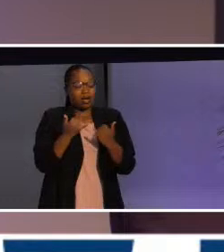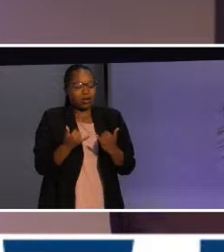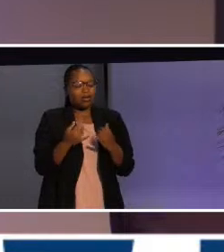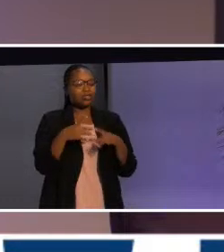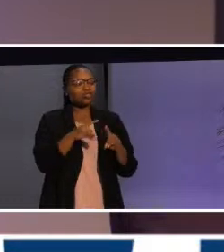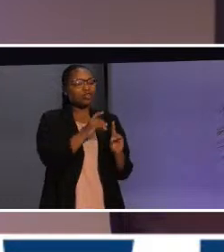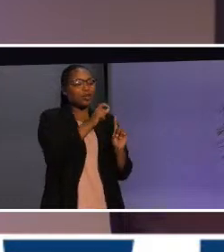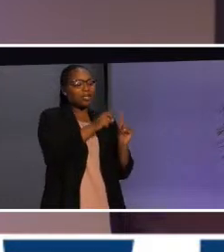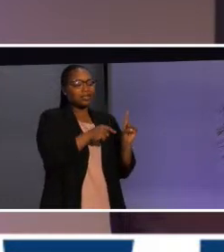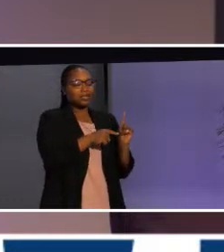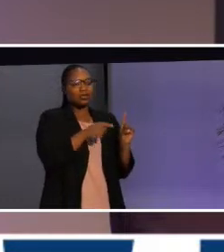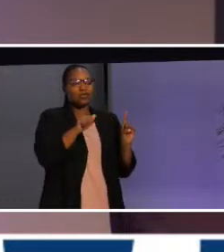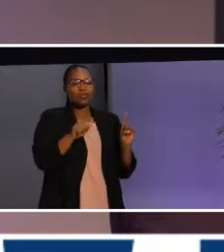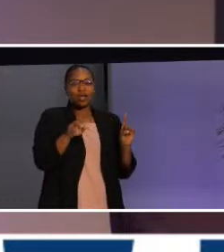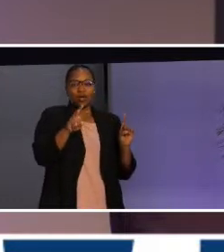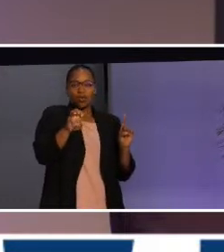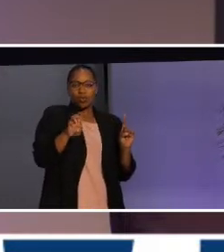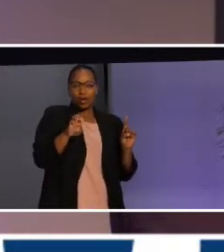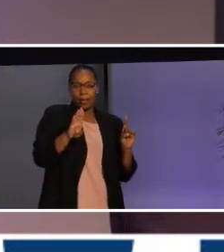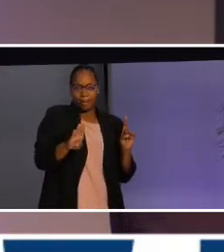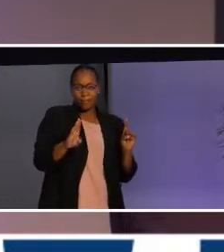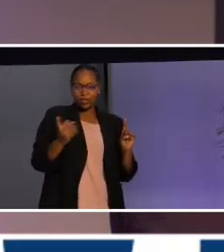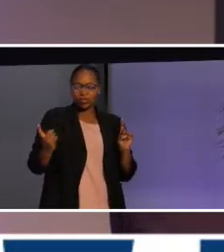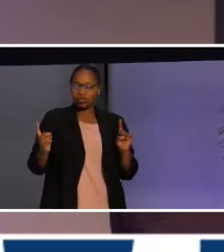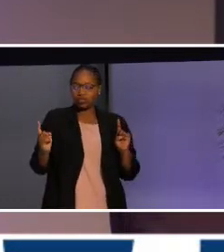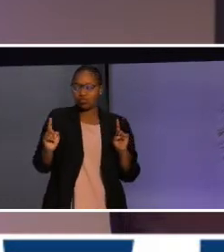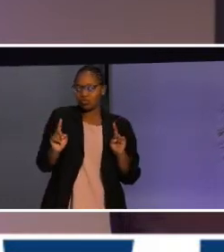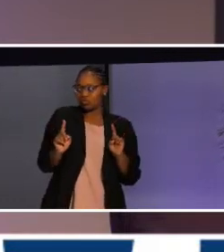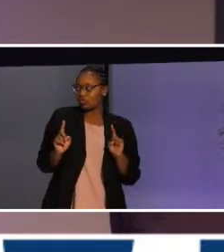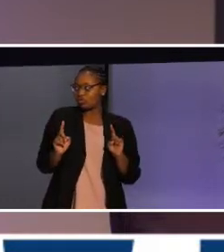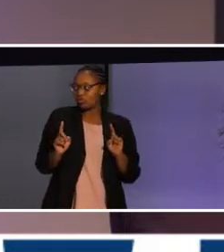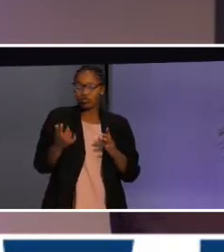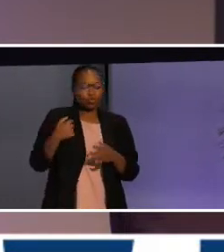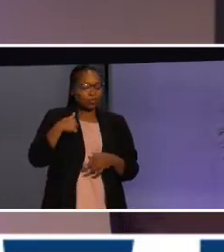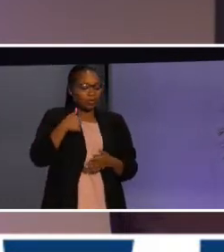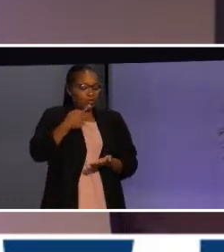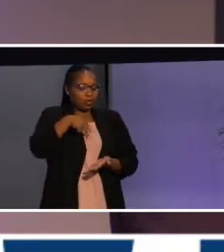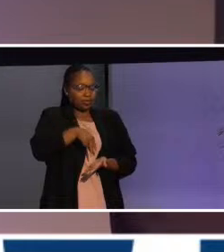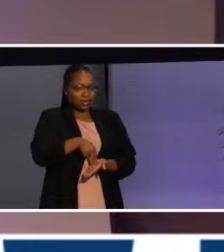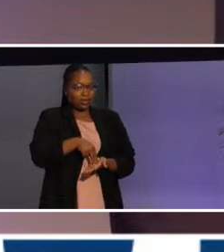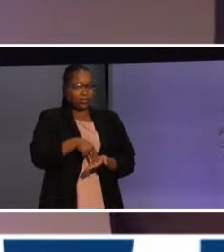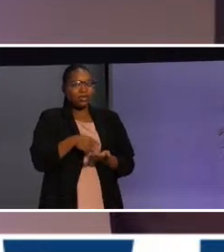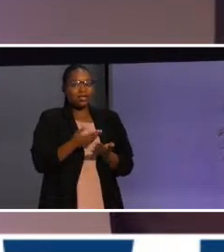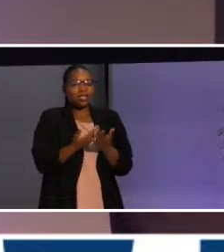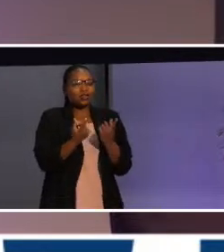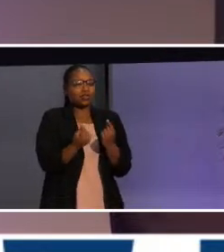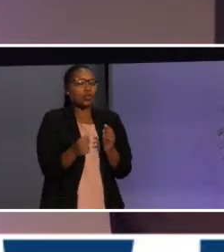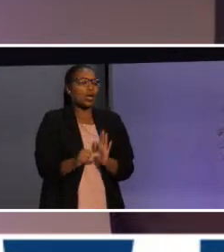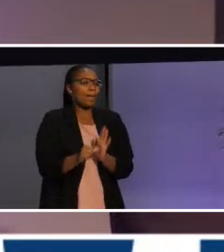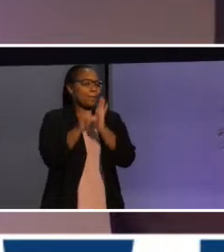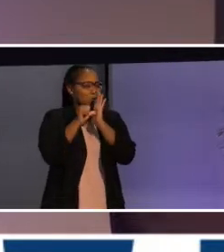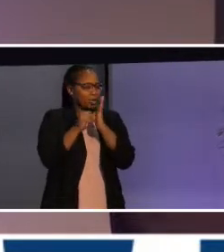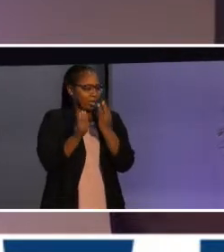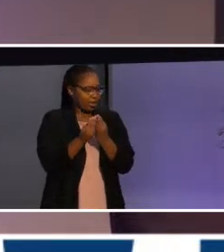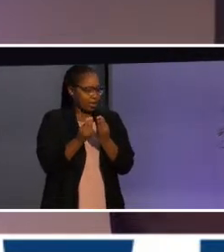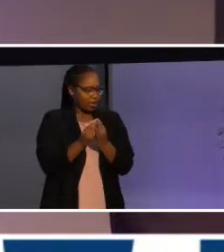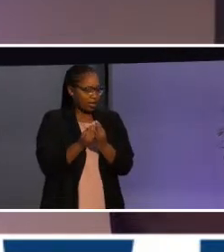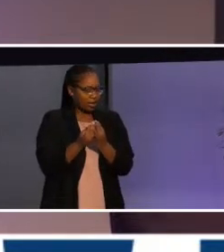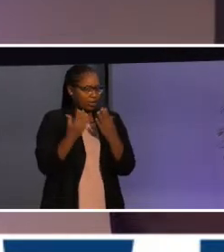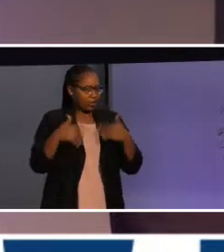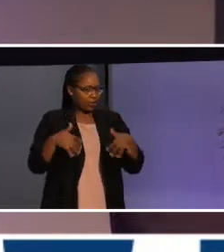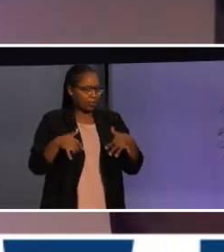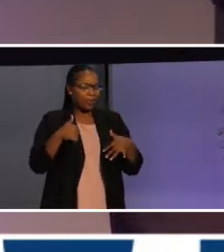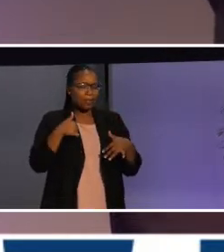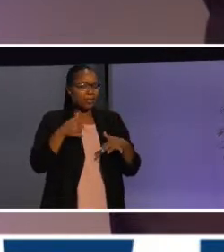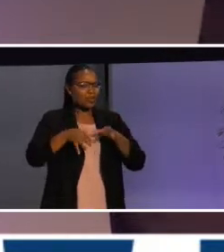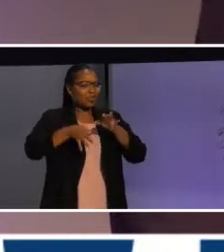to come to where I am standing to perform a very important task, which I will not